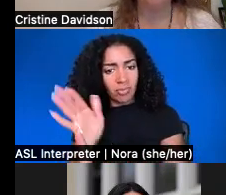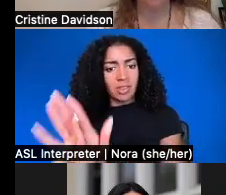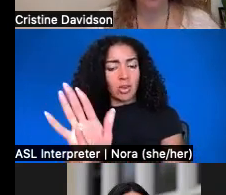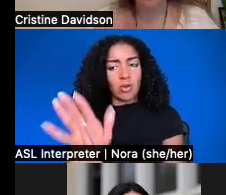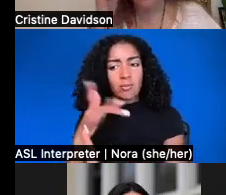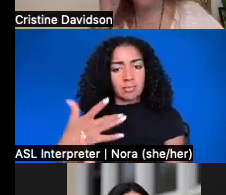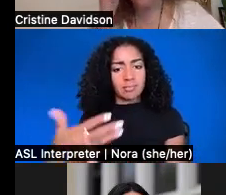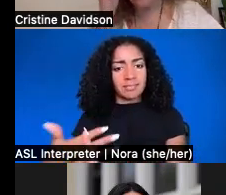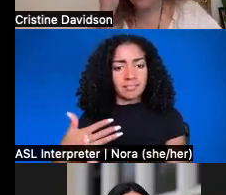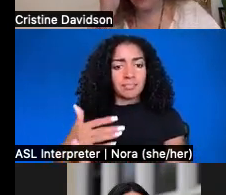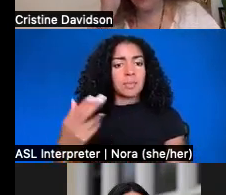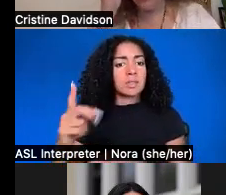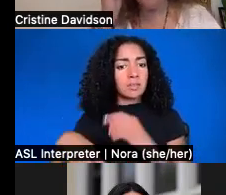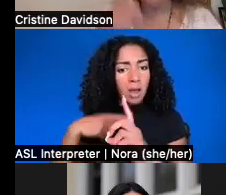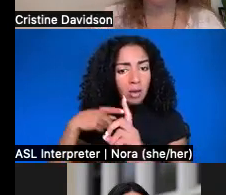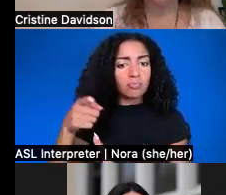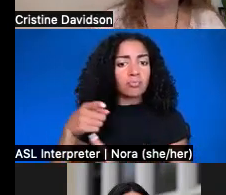violence, right?